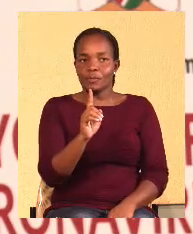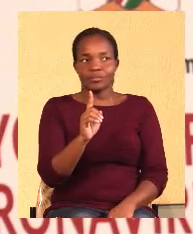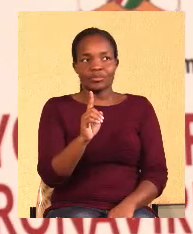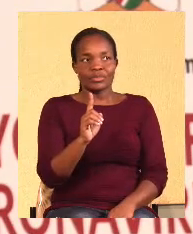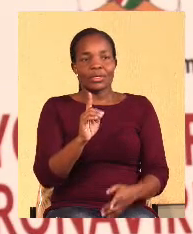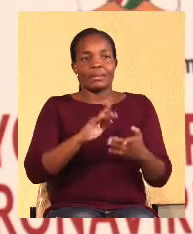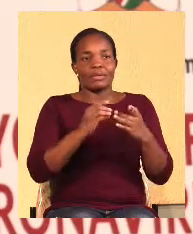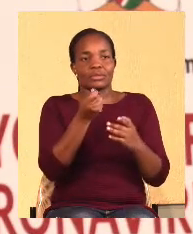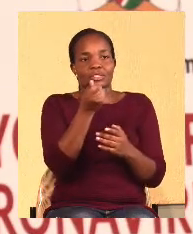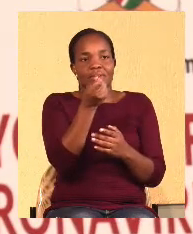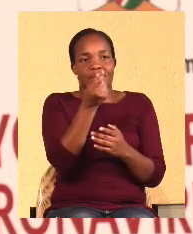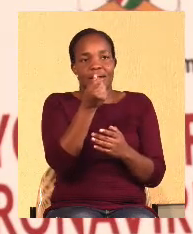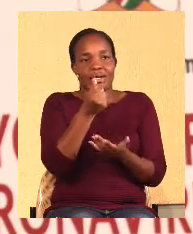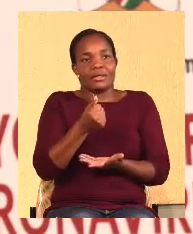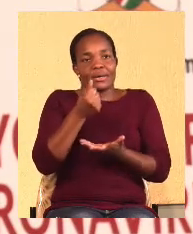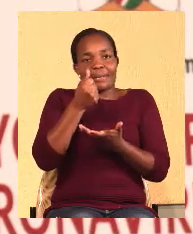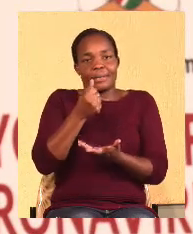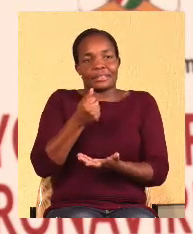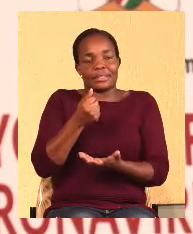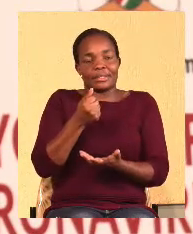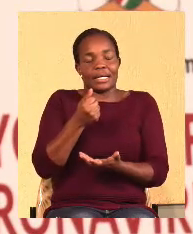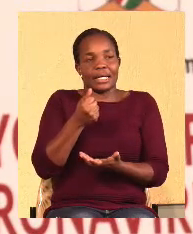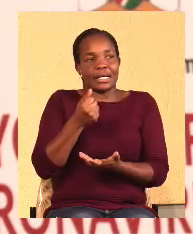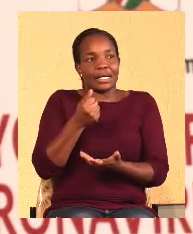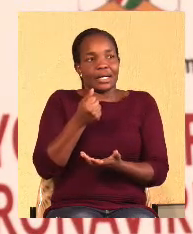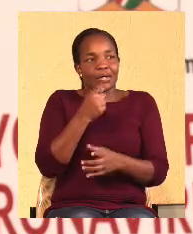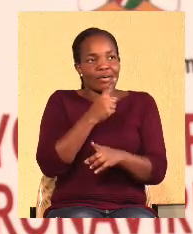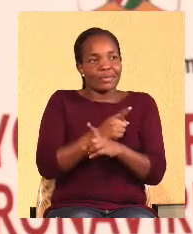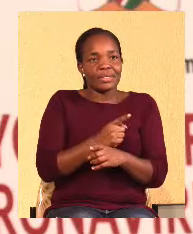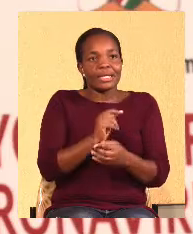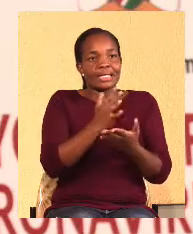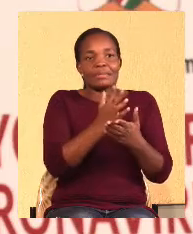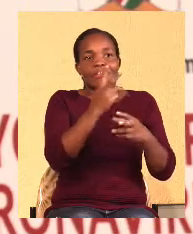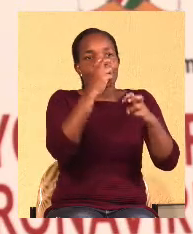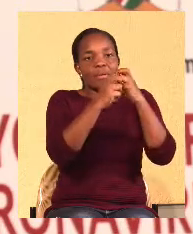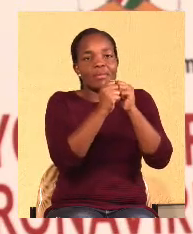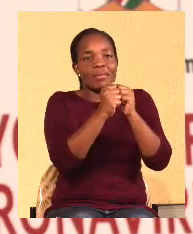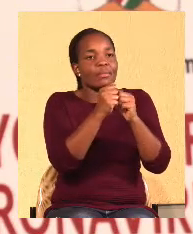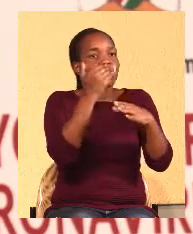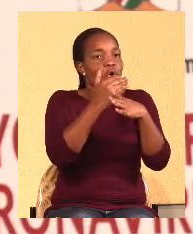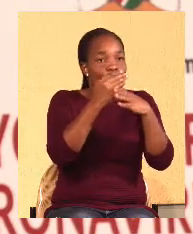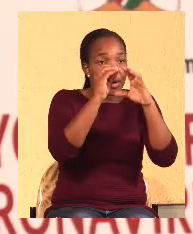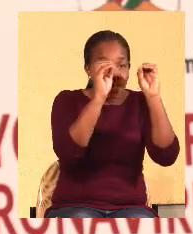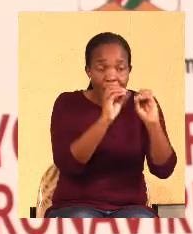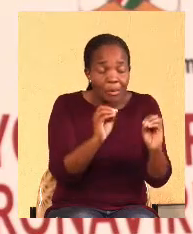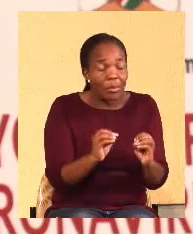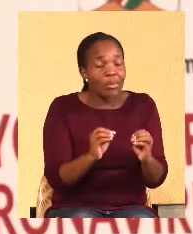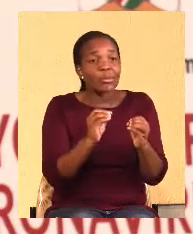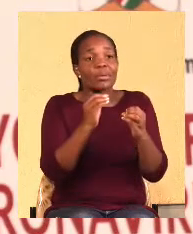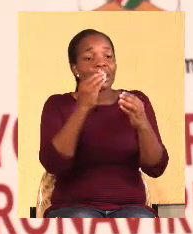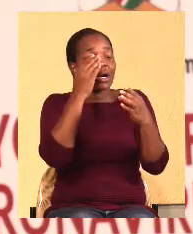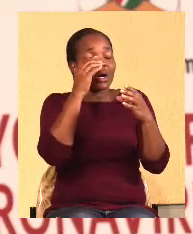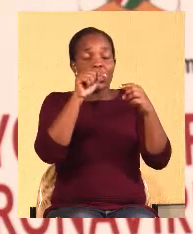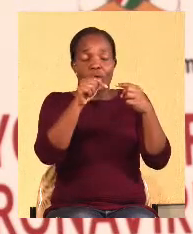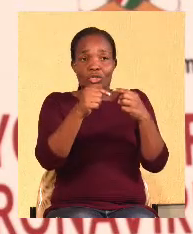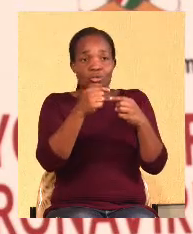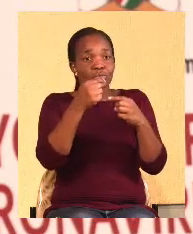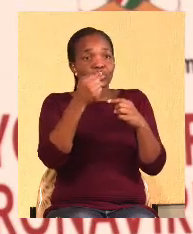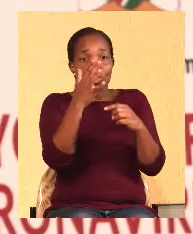the grants, or they don't have water, labor-related issues, lockdown guidelines,